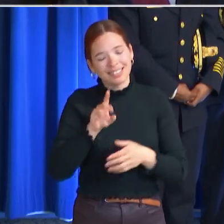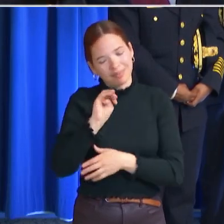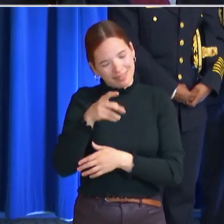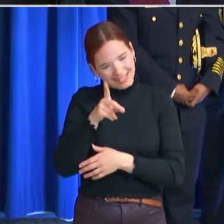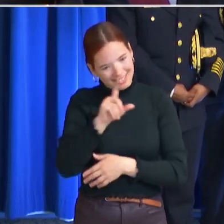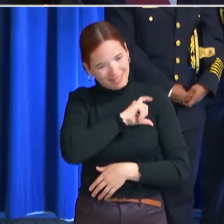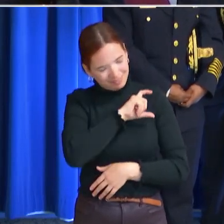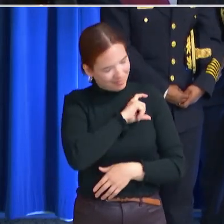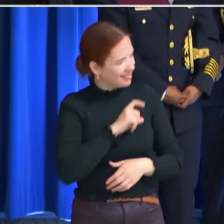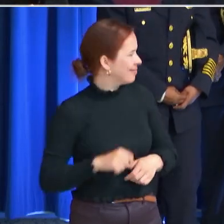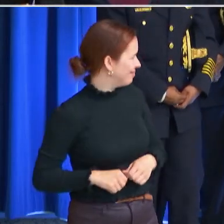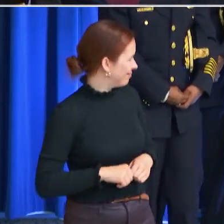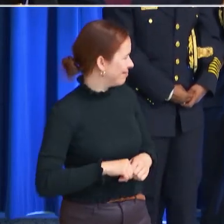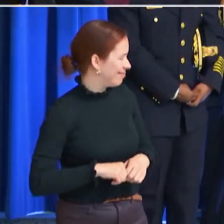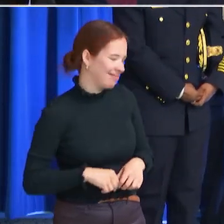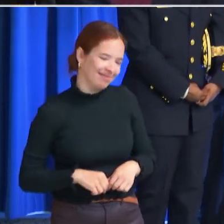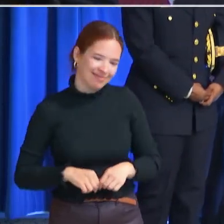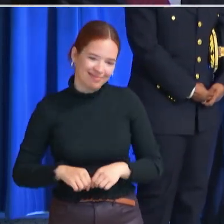Thank you, Madam Mayor.